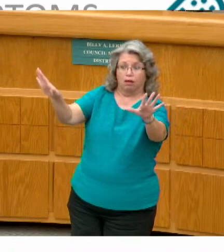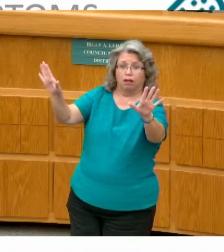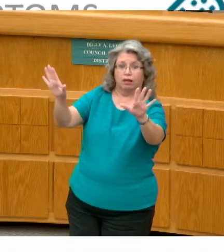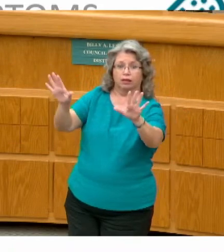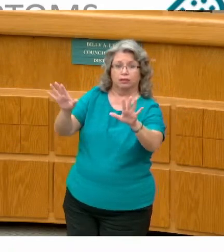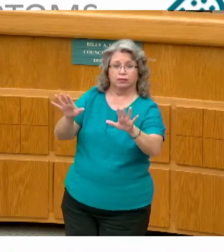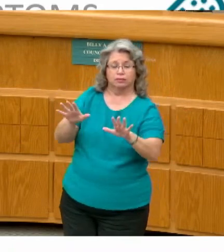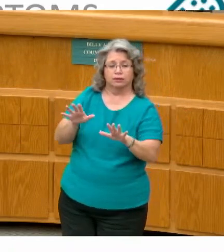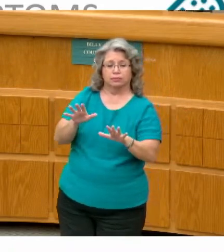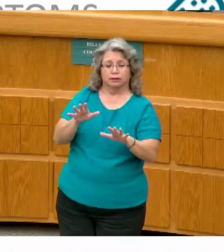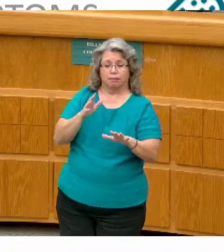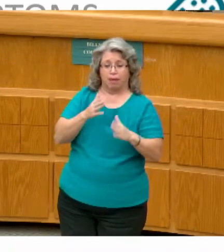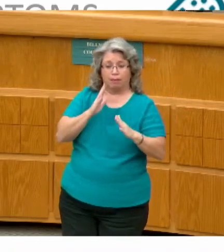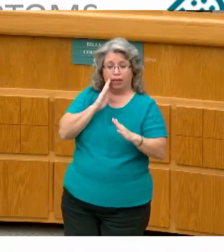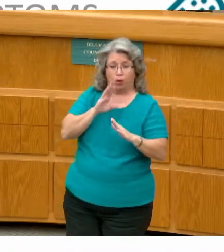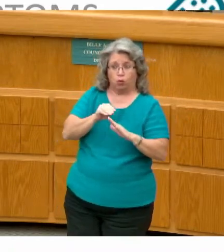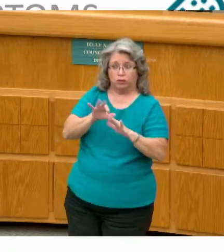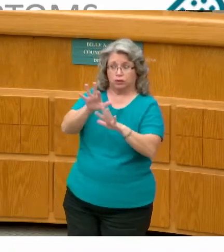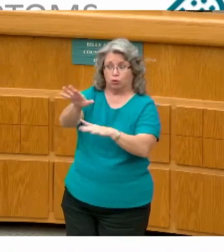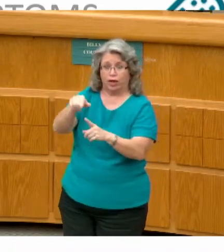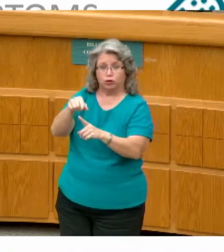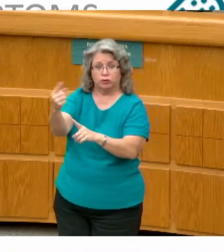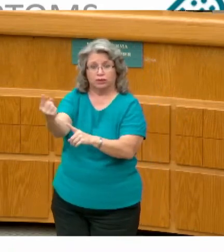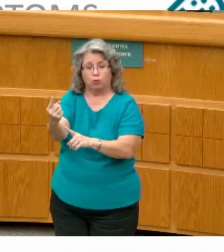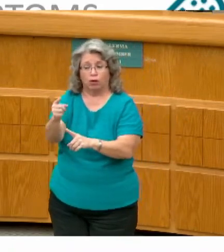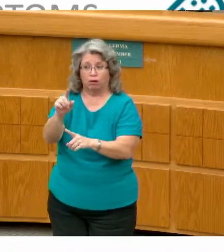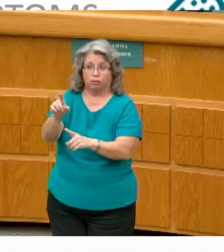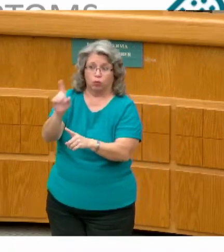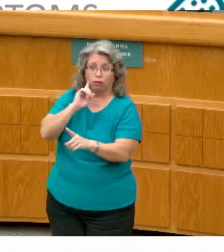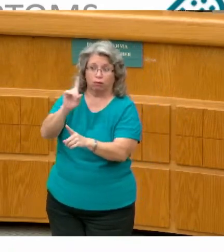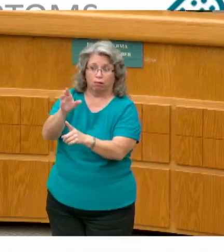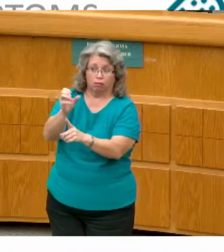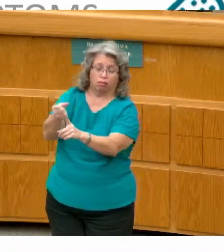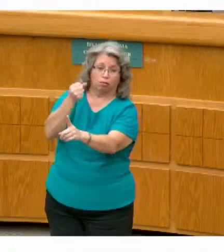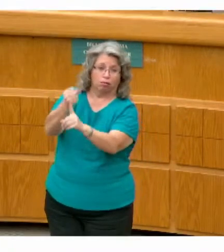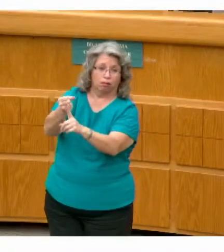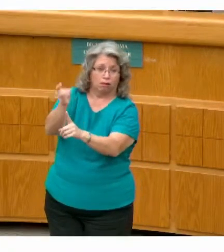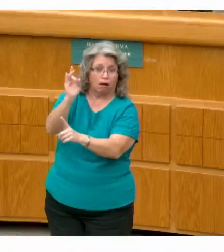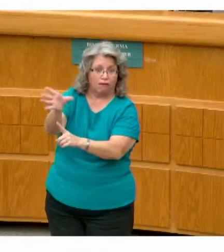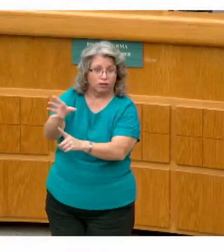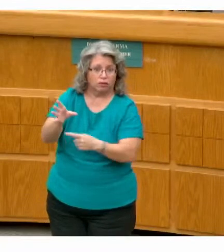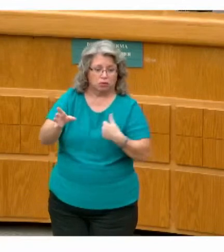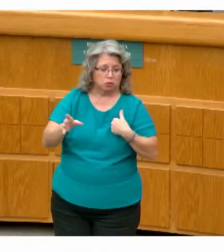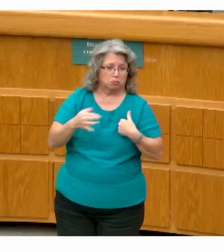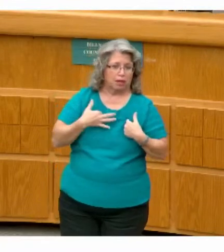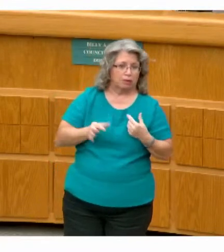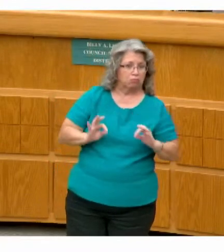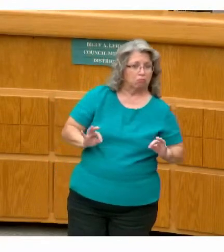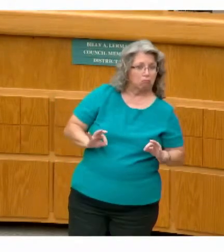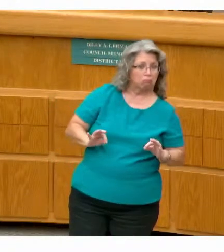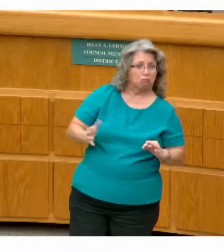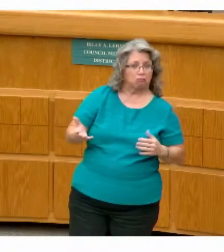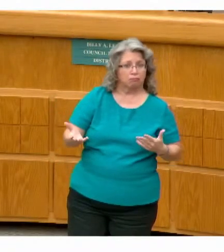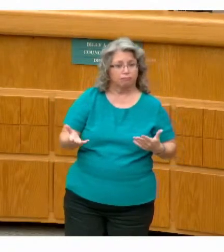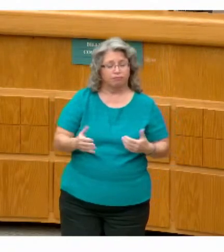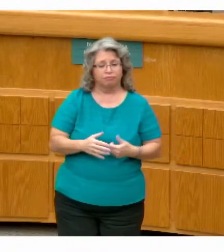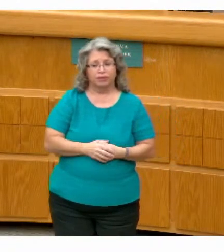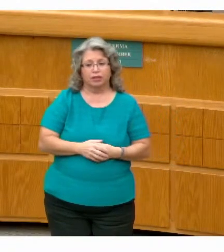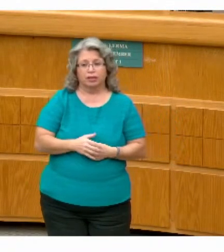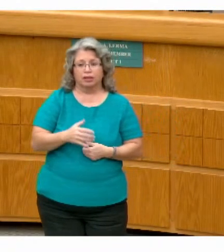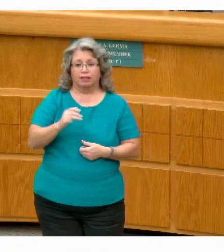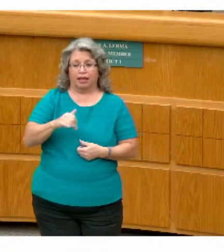spread to somebody that will not fare as well as you do. So that's our report for this week. We're going to do something a little bit